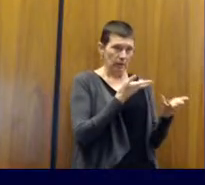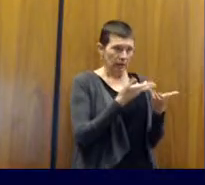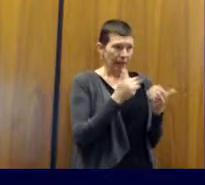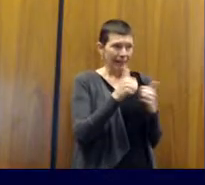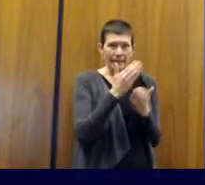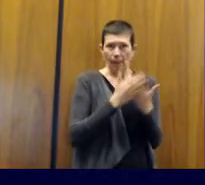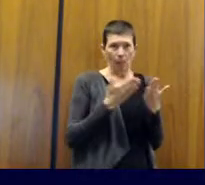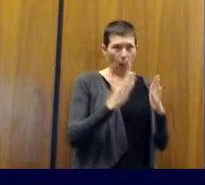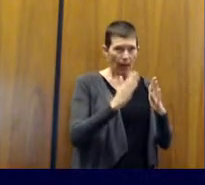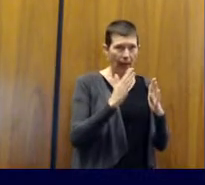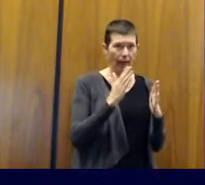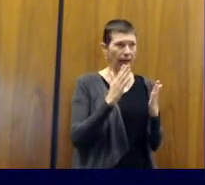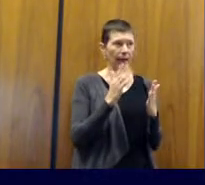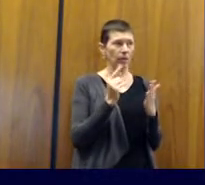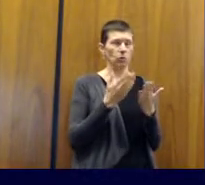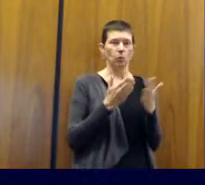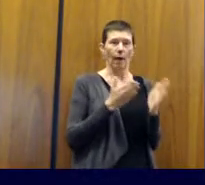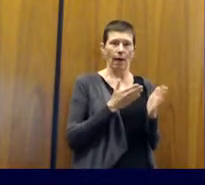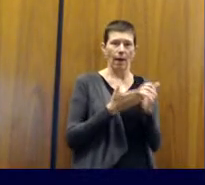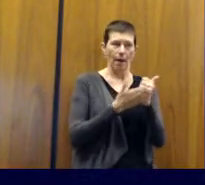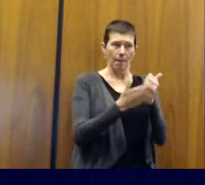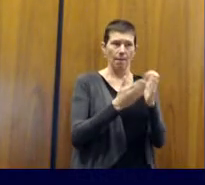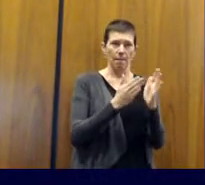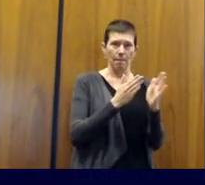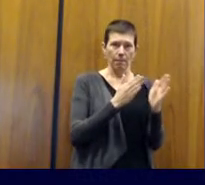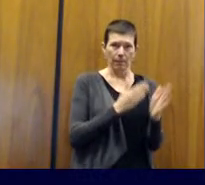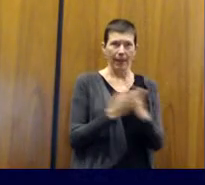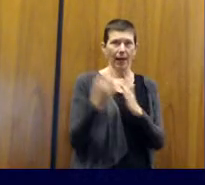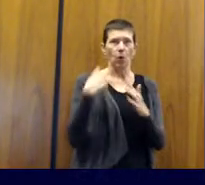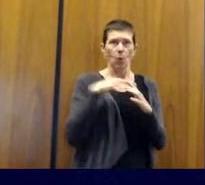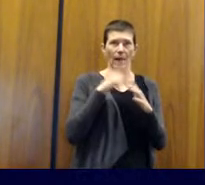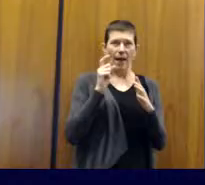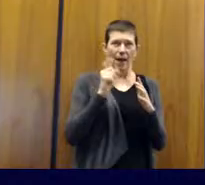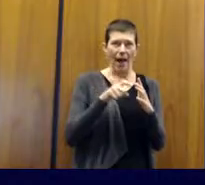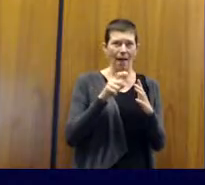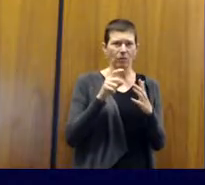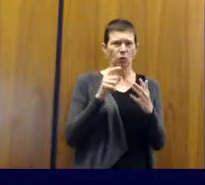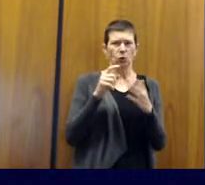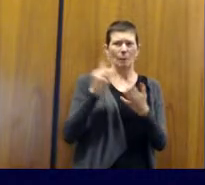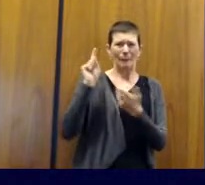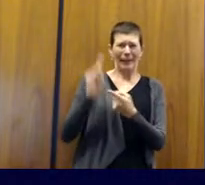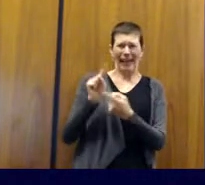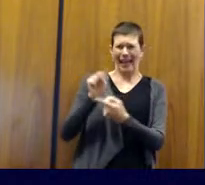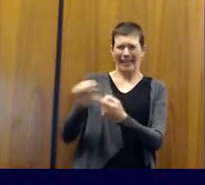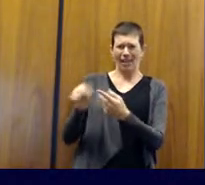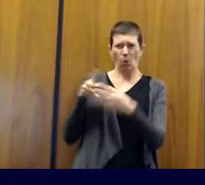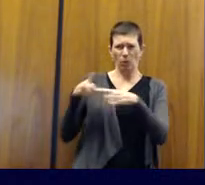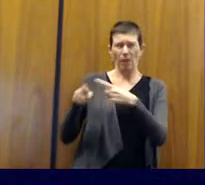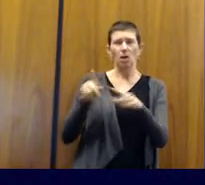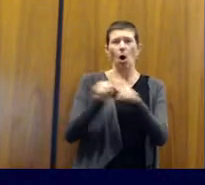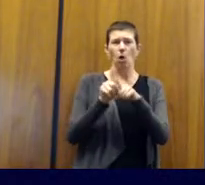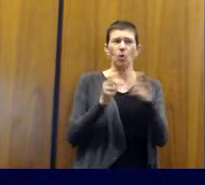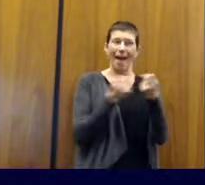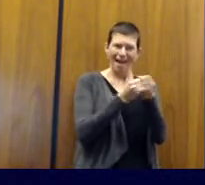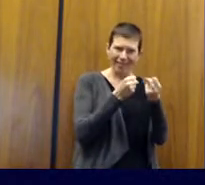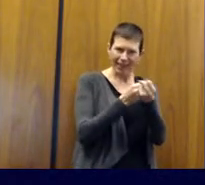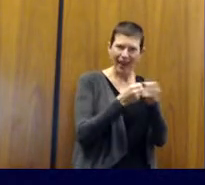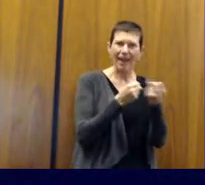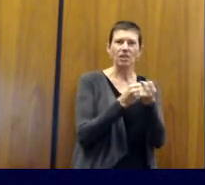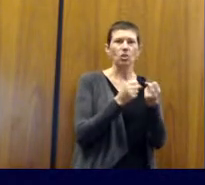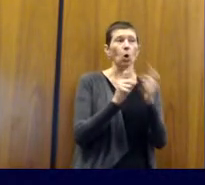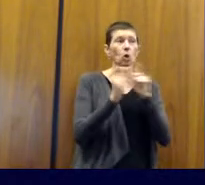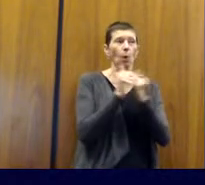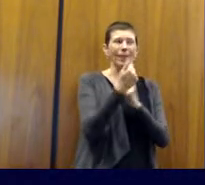way to help plan, we have to mitigate these, but also really just advocate. So talk to anybody you